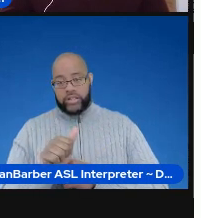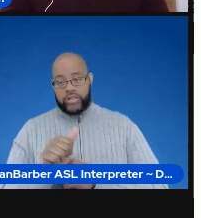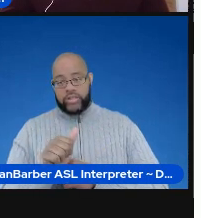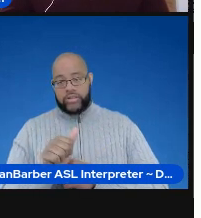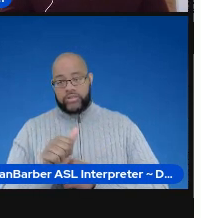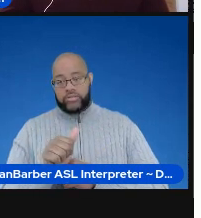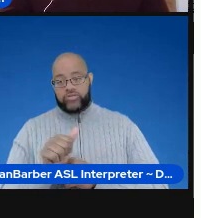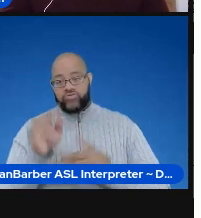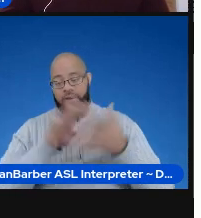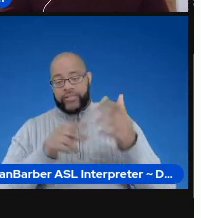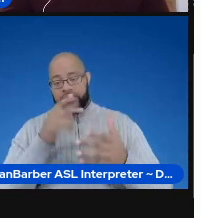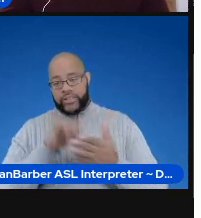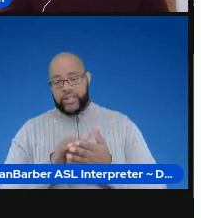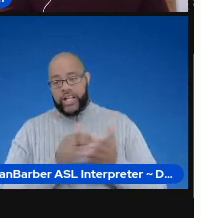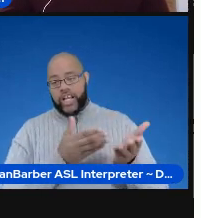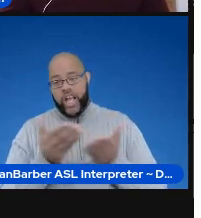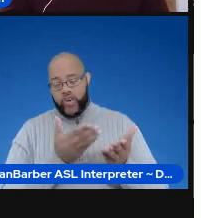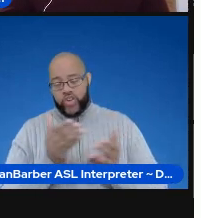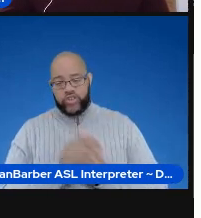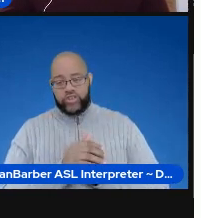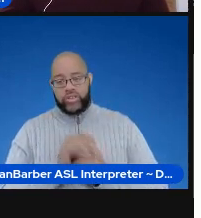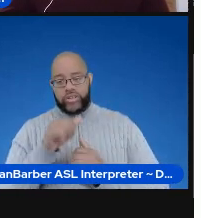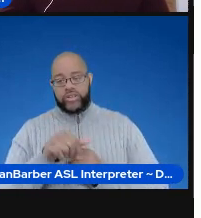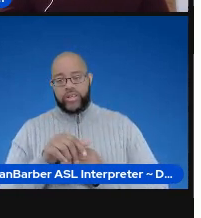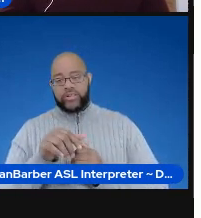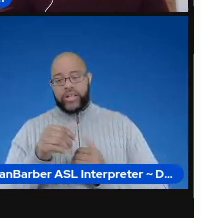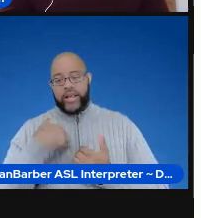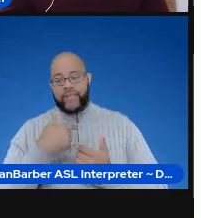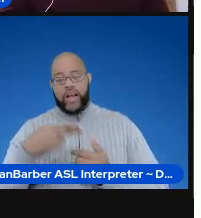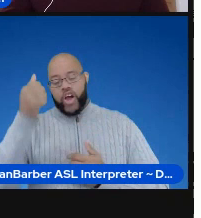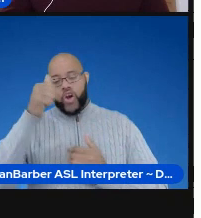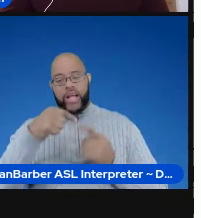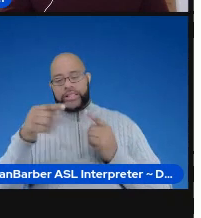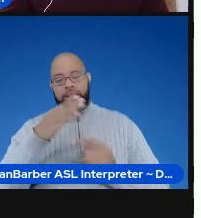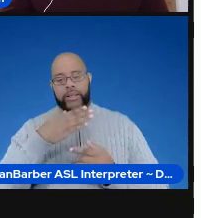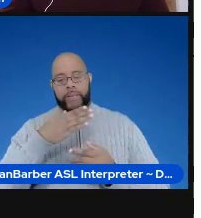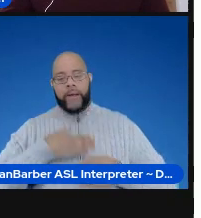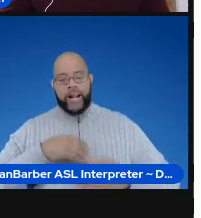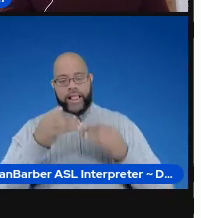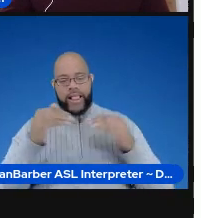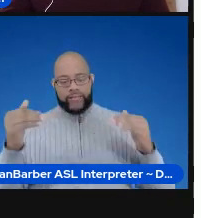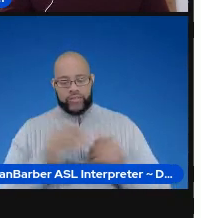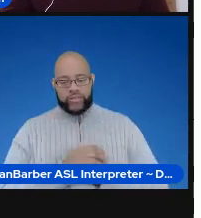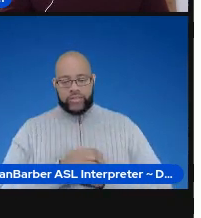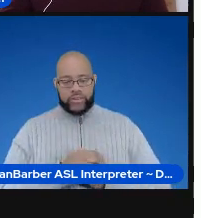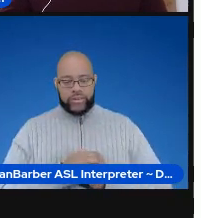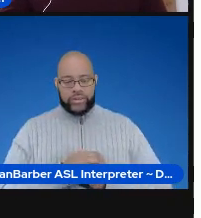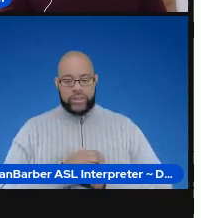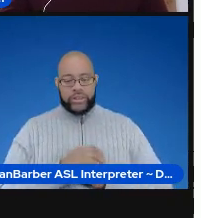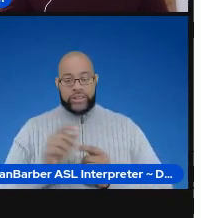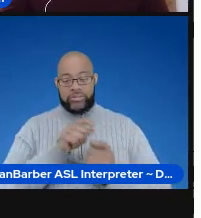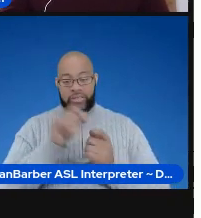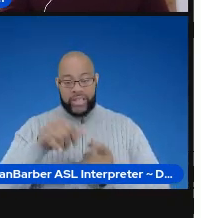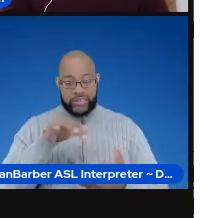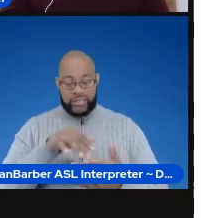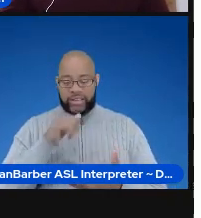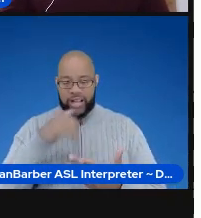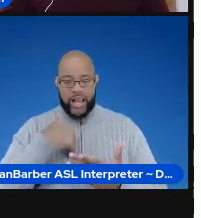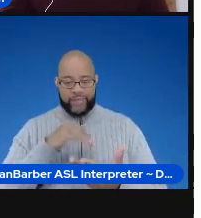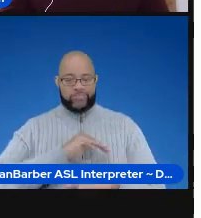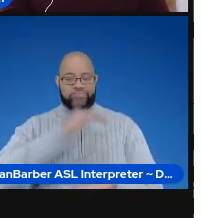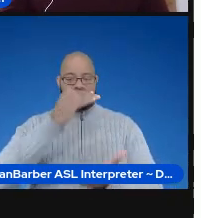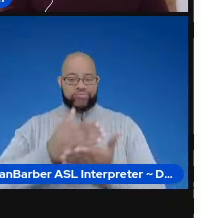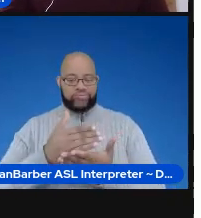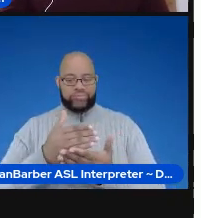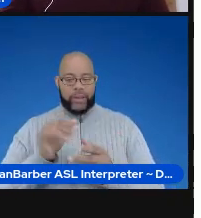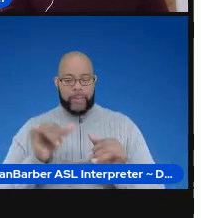you can see that carriers of the allele have higher antibody levels. And in this particular study, they didn't have such a quantitative measure of